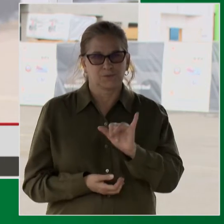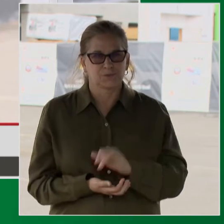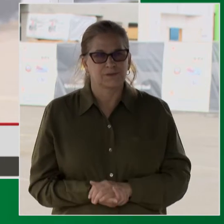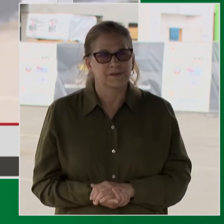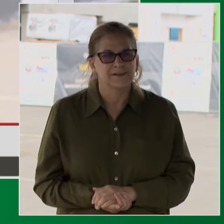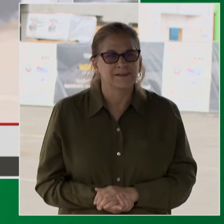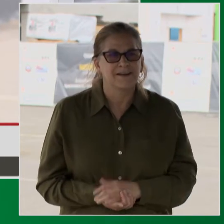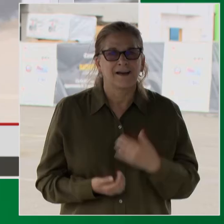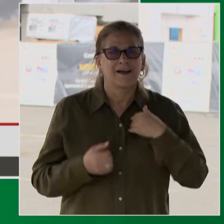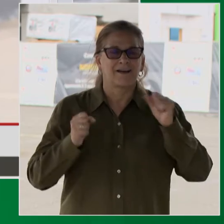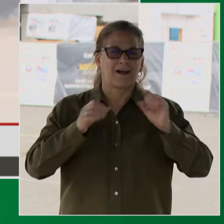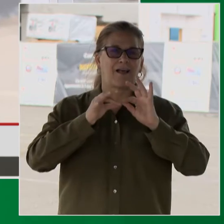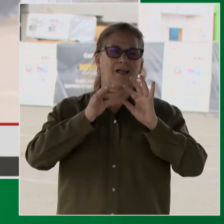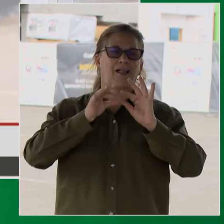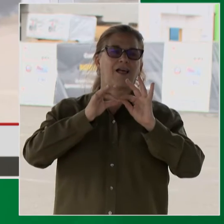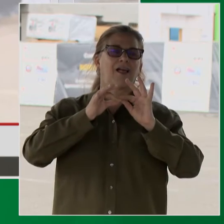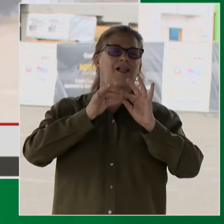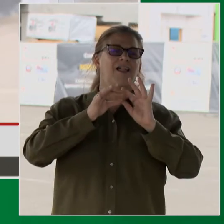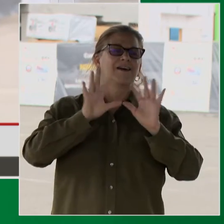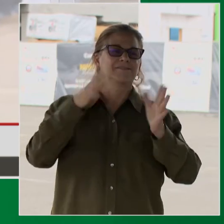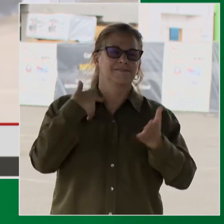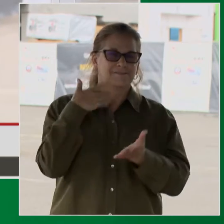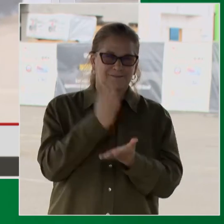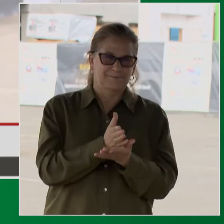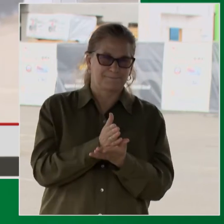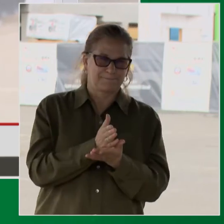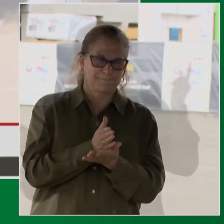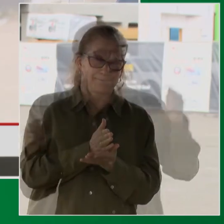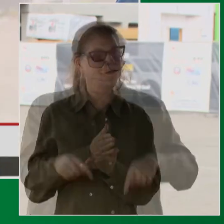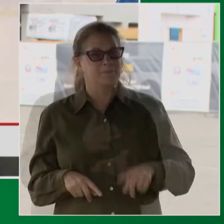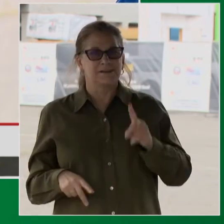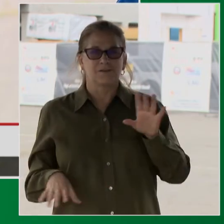on, but I will give Savangale a chance. I'm sure you're excited about a few things too,